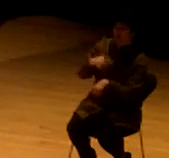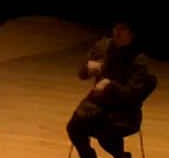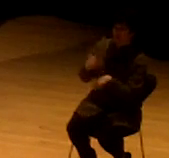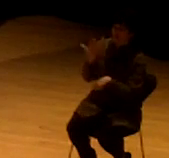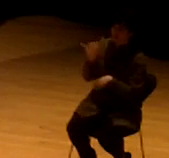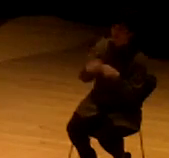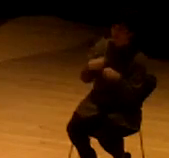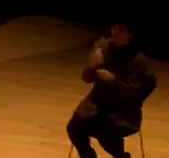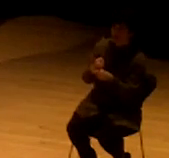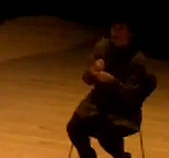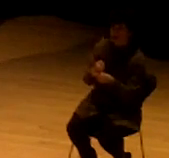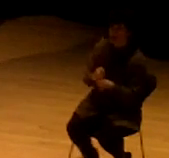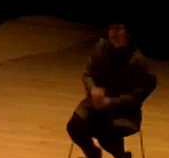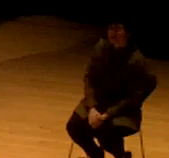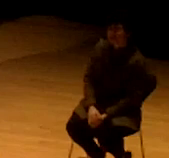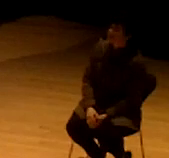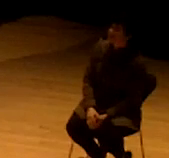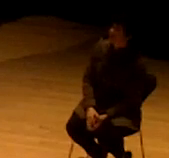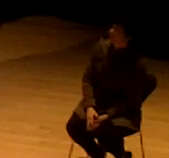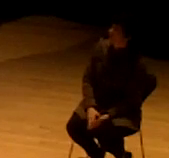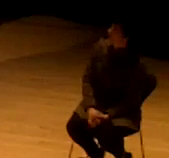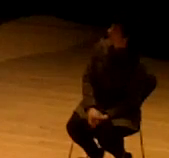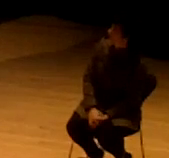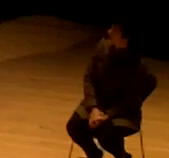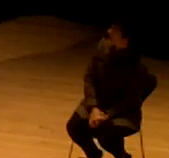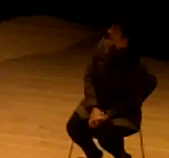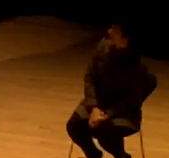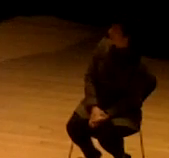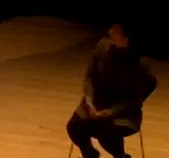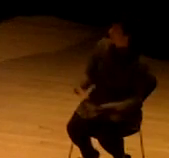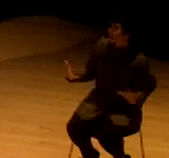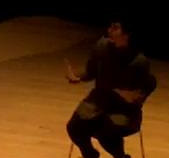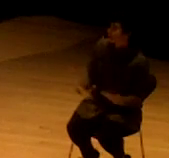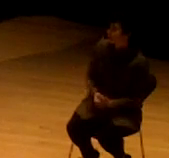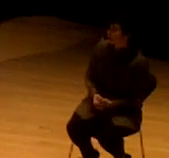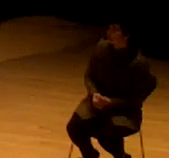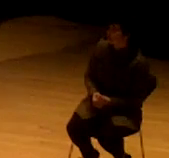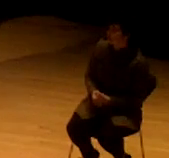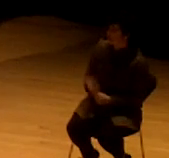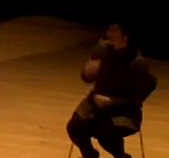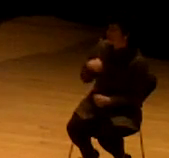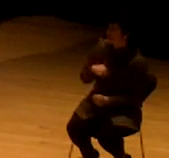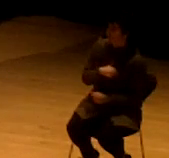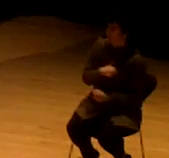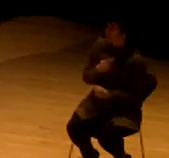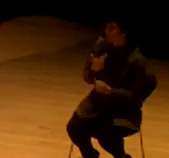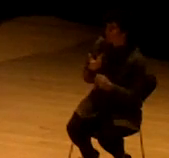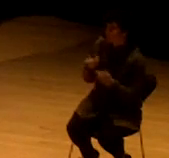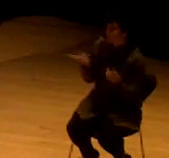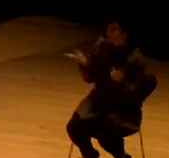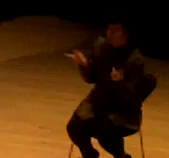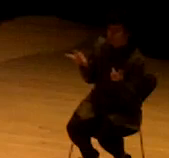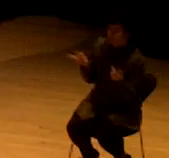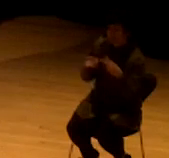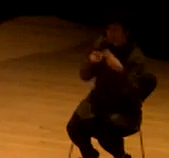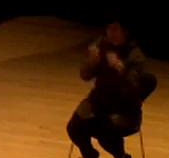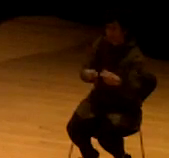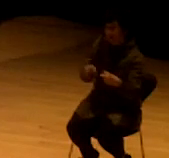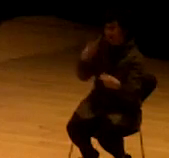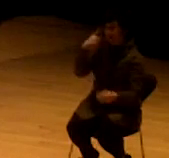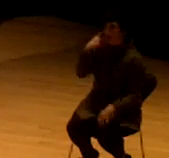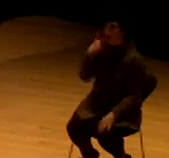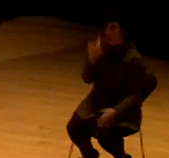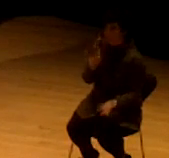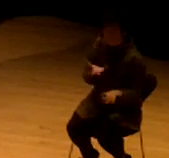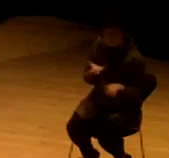15 years ago. Mm-hmm. So anyway, we met and just started talking about the idea of, you know, could this be a